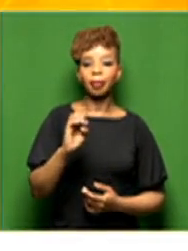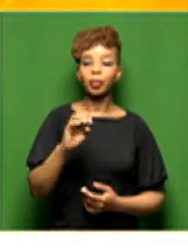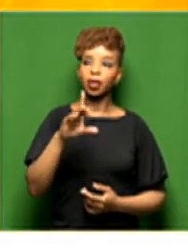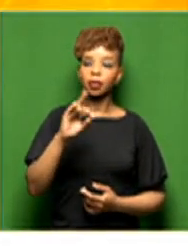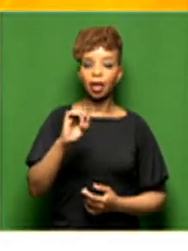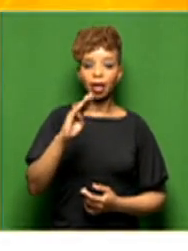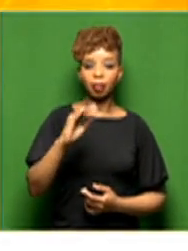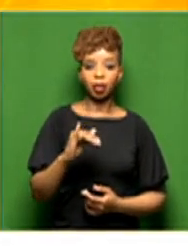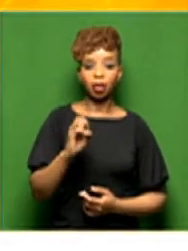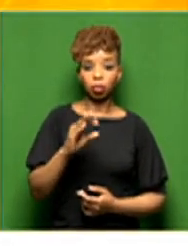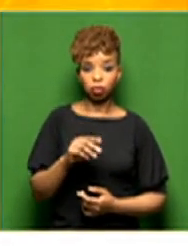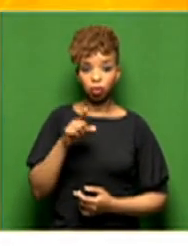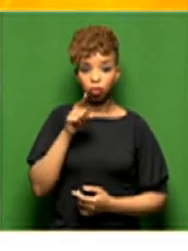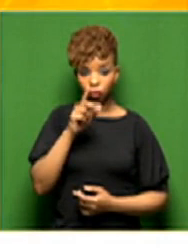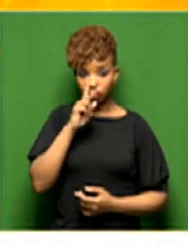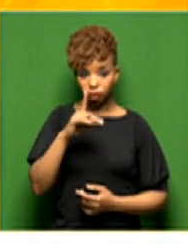yourself in Linda?